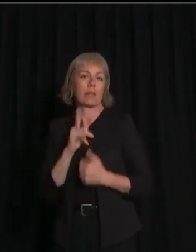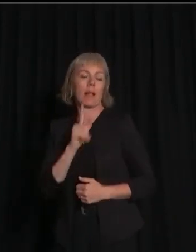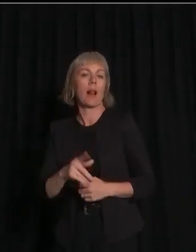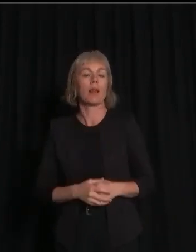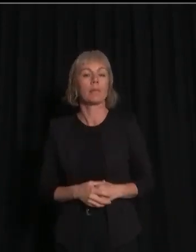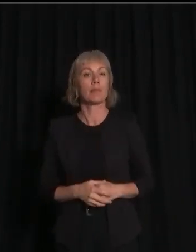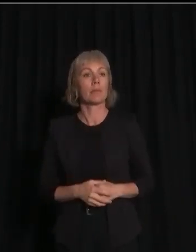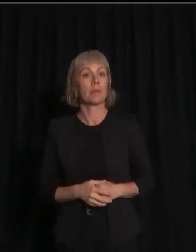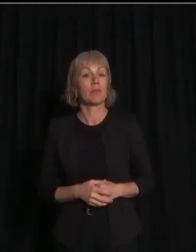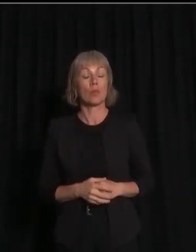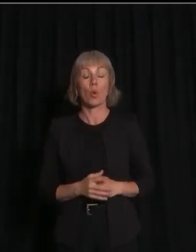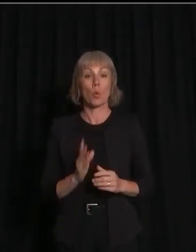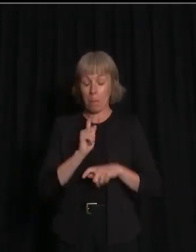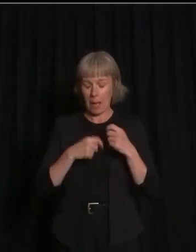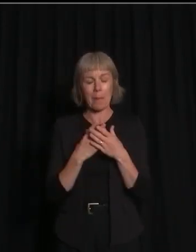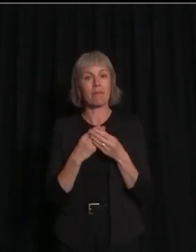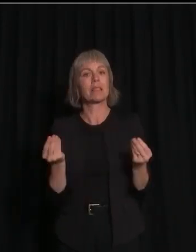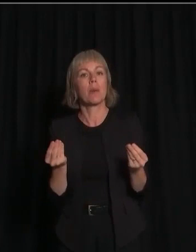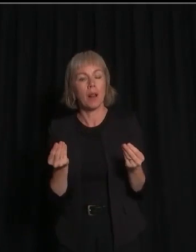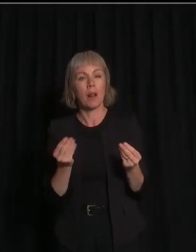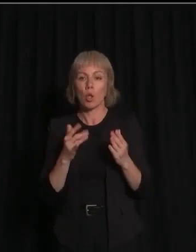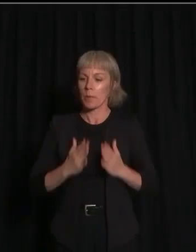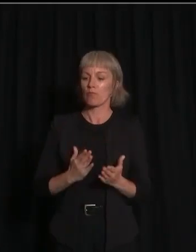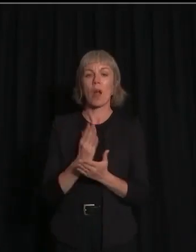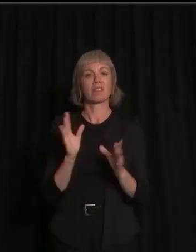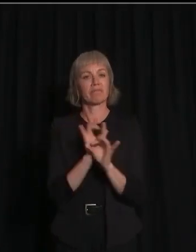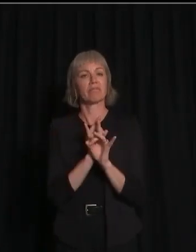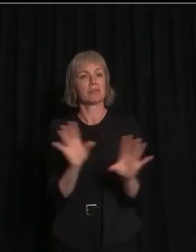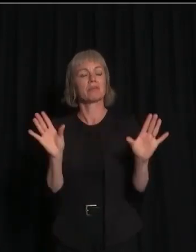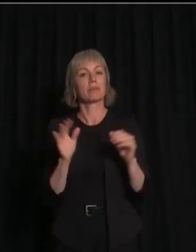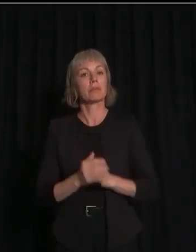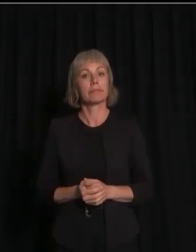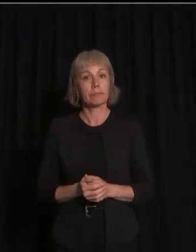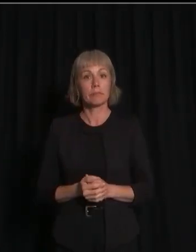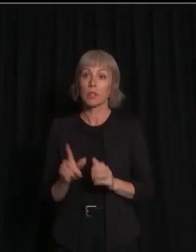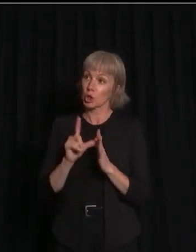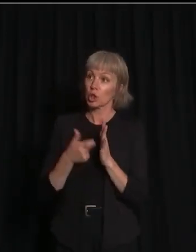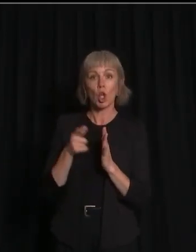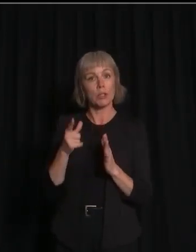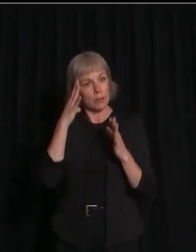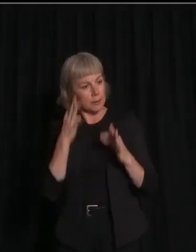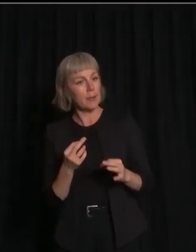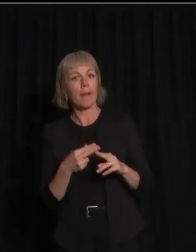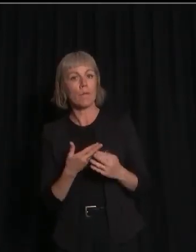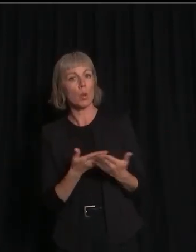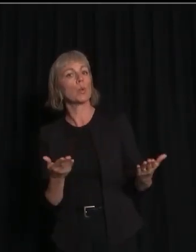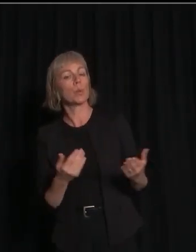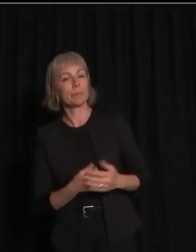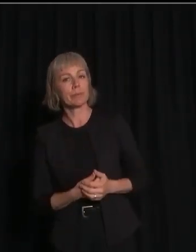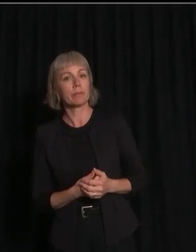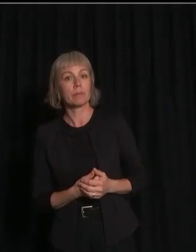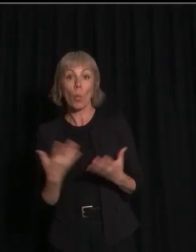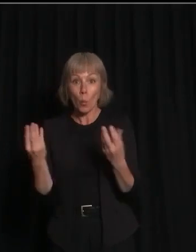magically disappear, and, you know, the doctor is there deciding for you, either with